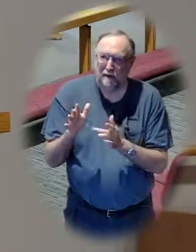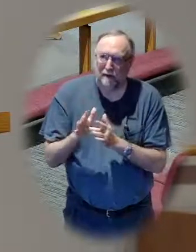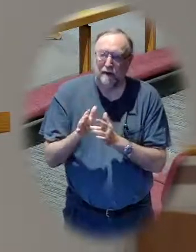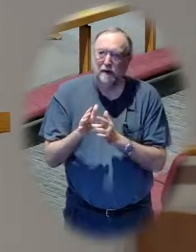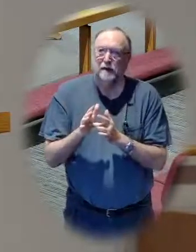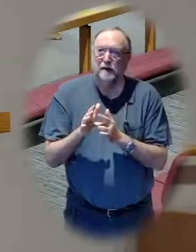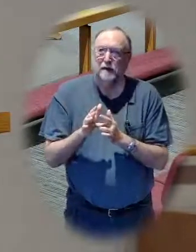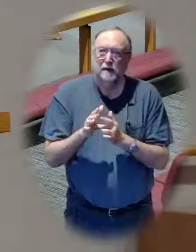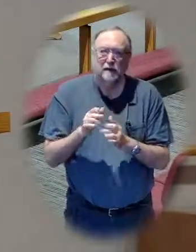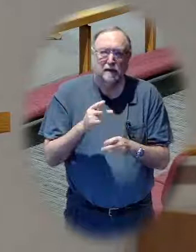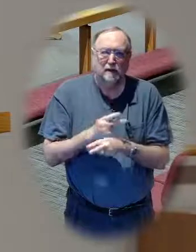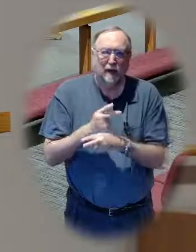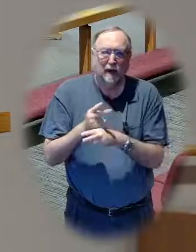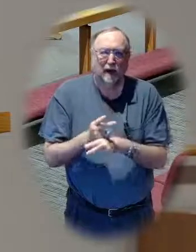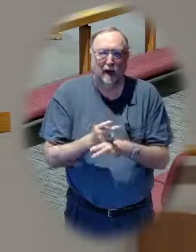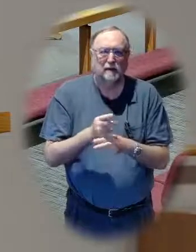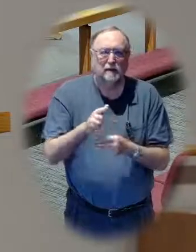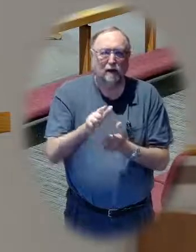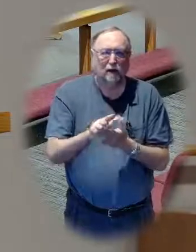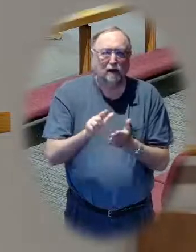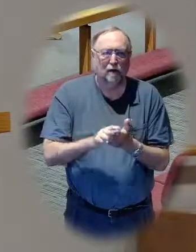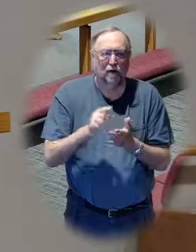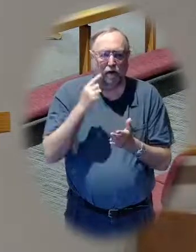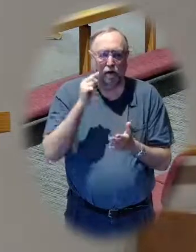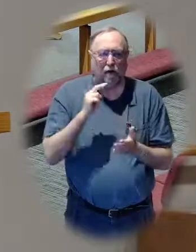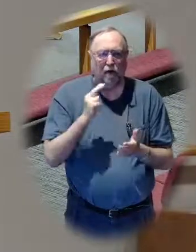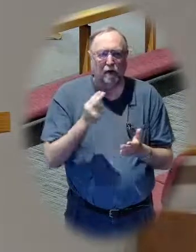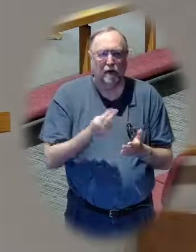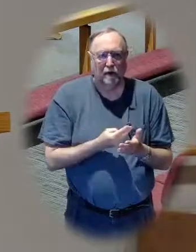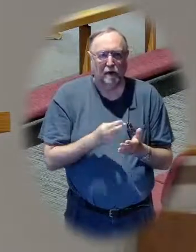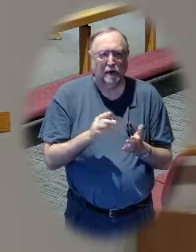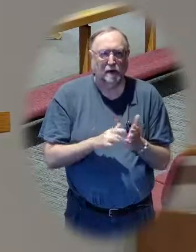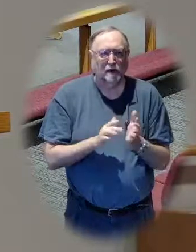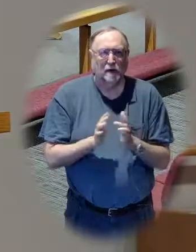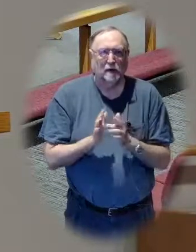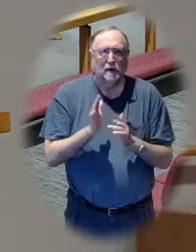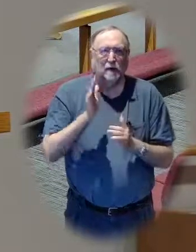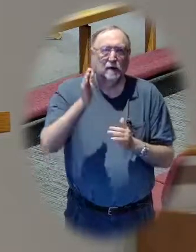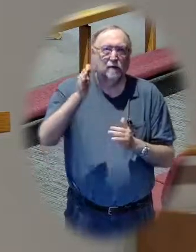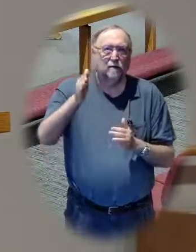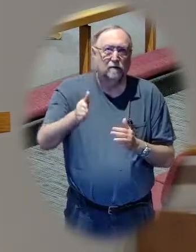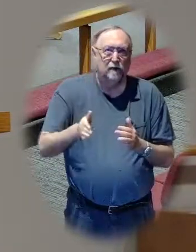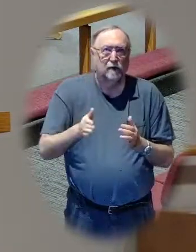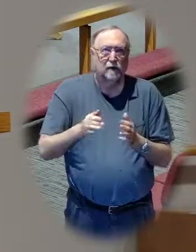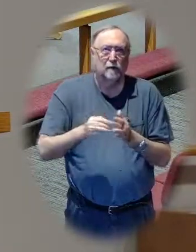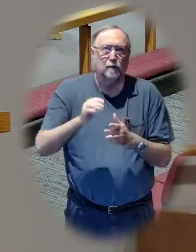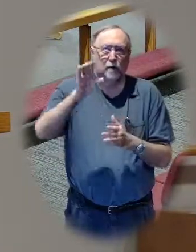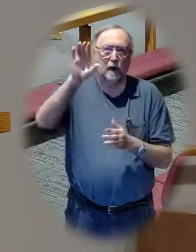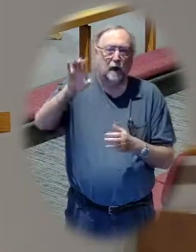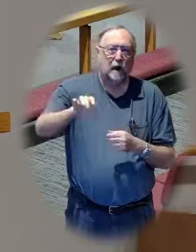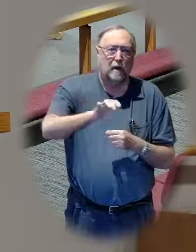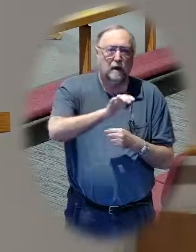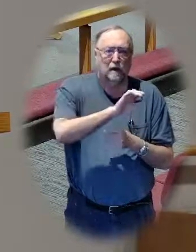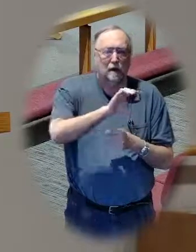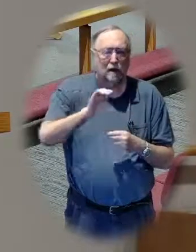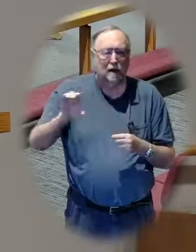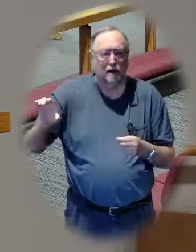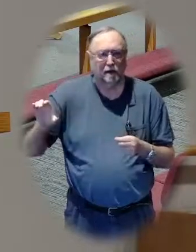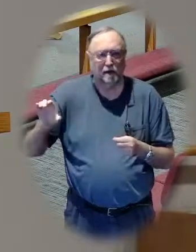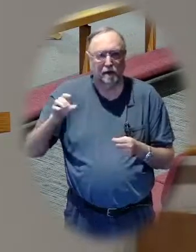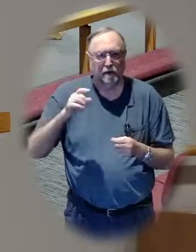And in a great reversal, he's going to be offered up on the cross to redeem Mary and Joseph and you and